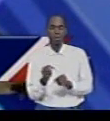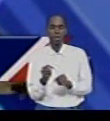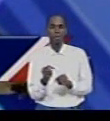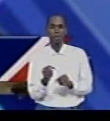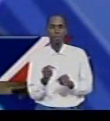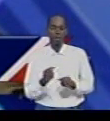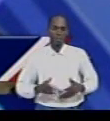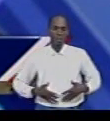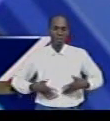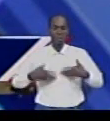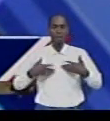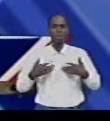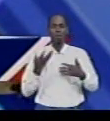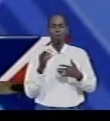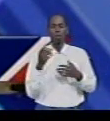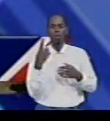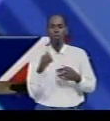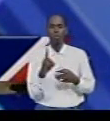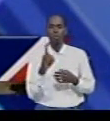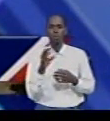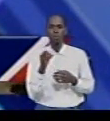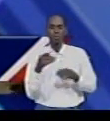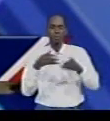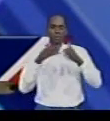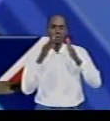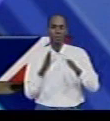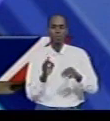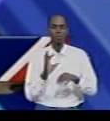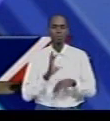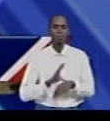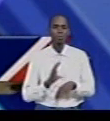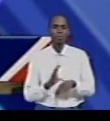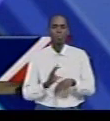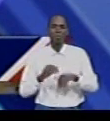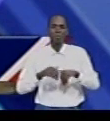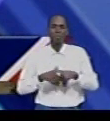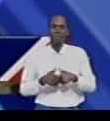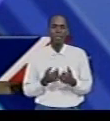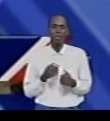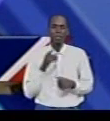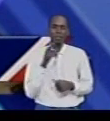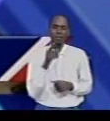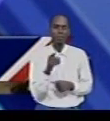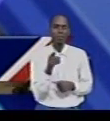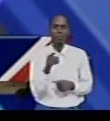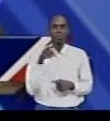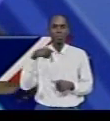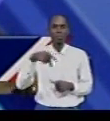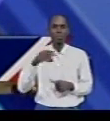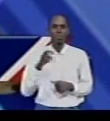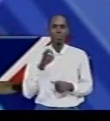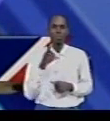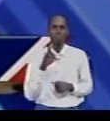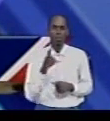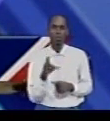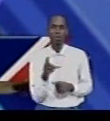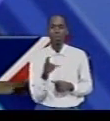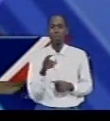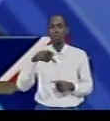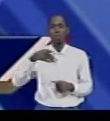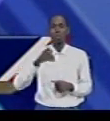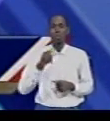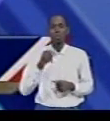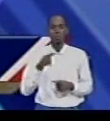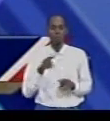one of the pillars of the church, how he shifted from the foundation of truth,